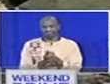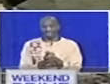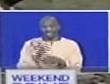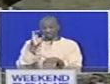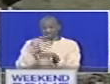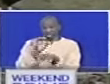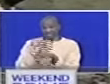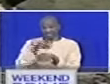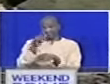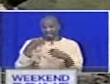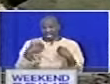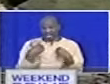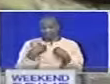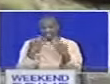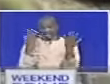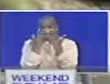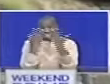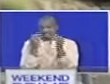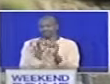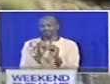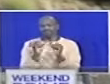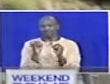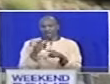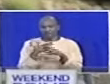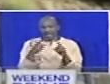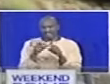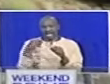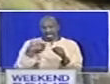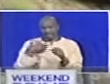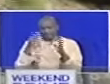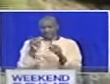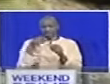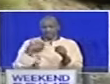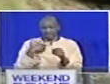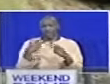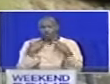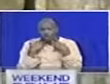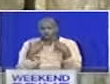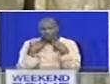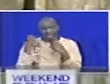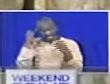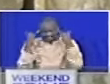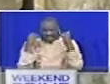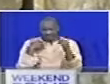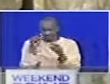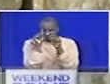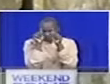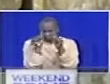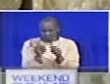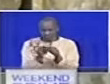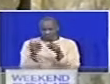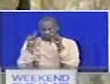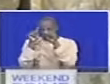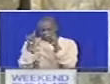church does not have glass windows, but the colonial architects had their own innovative ideas. The